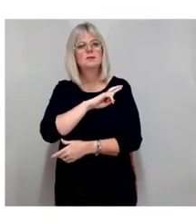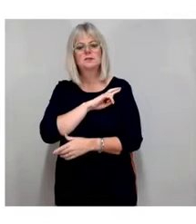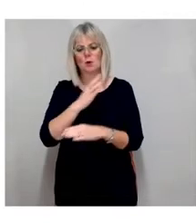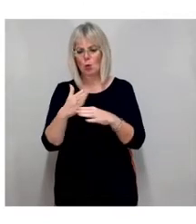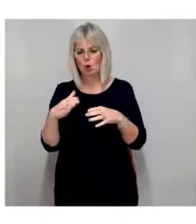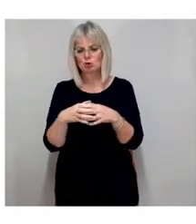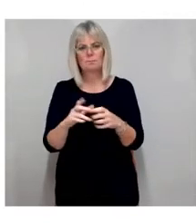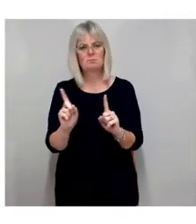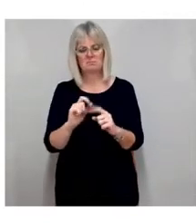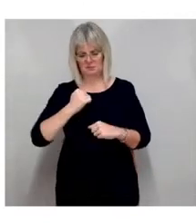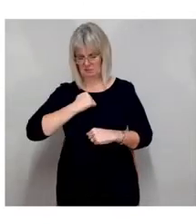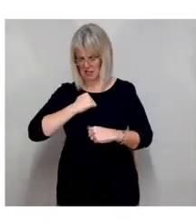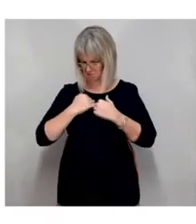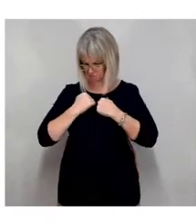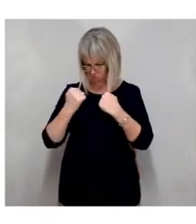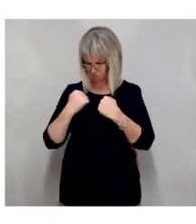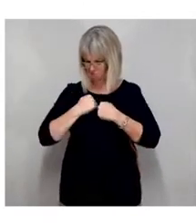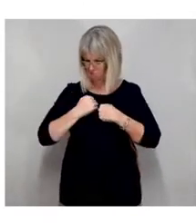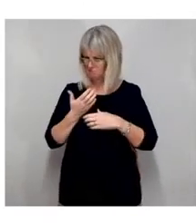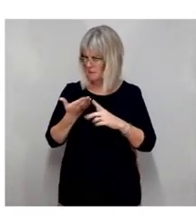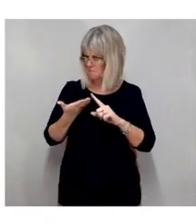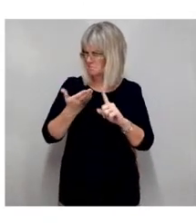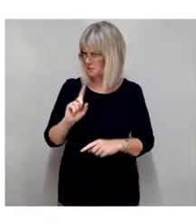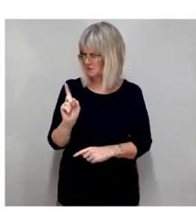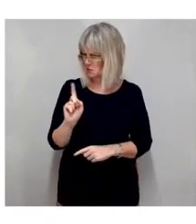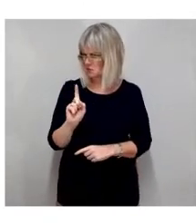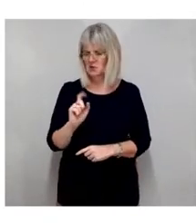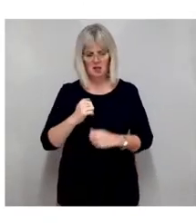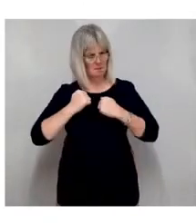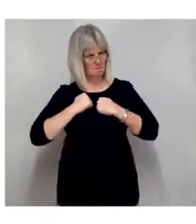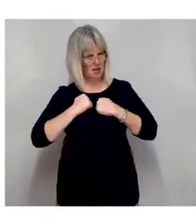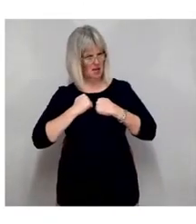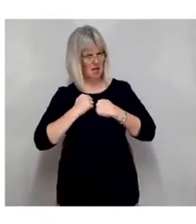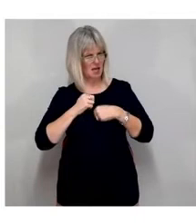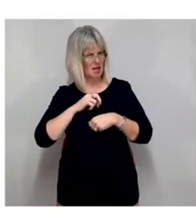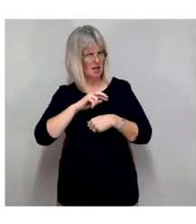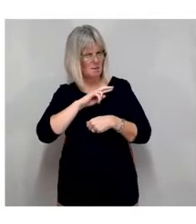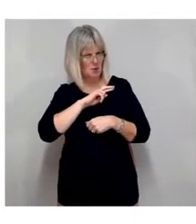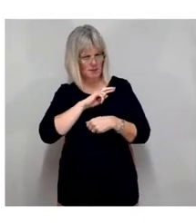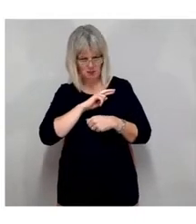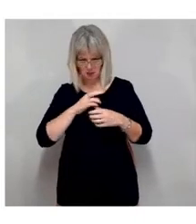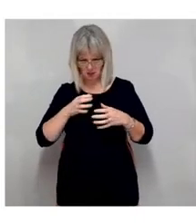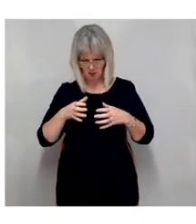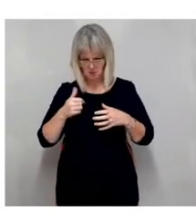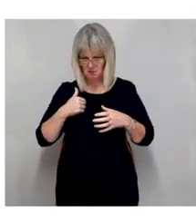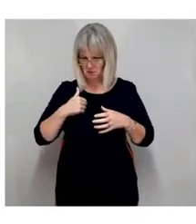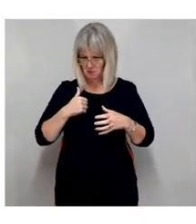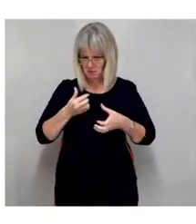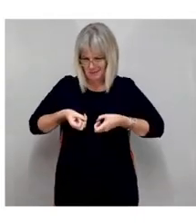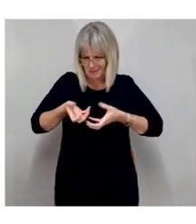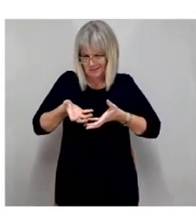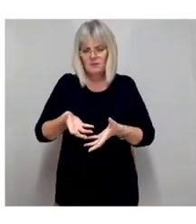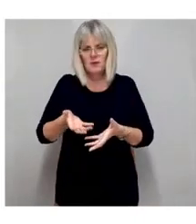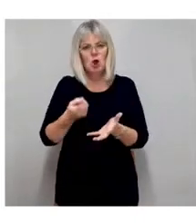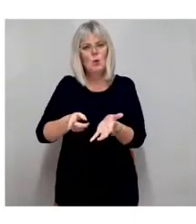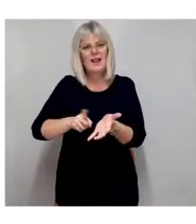and mission count for in Unilever? What difference can you make in Unilever with your individual purpose, passion, and mission? So we're really